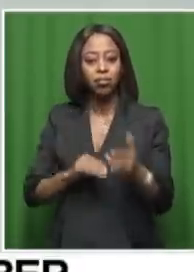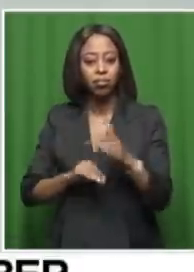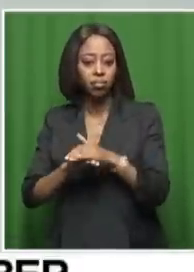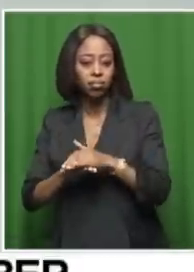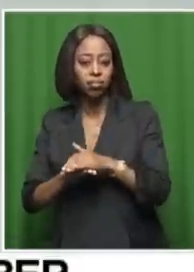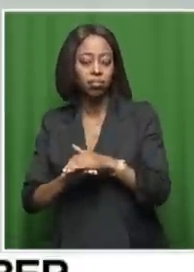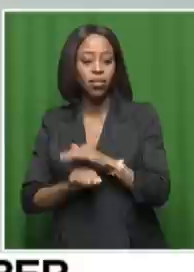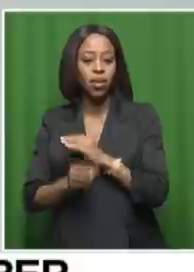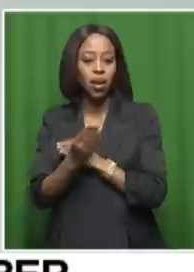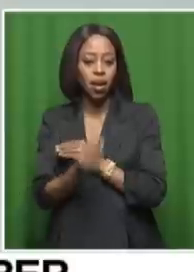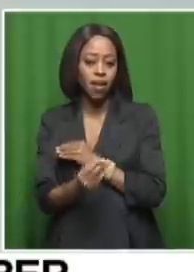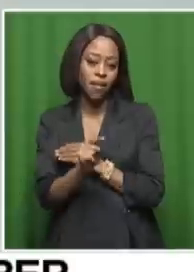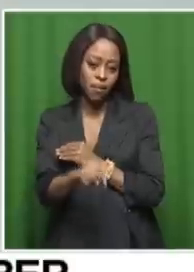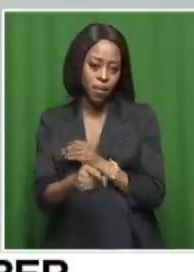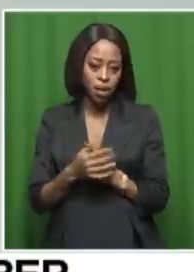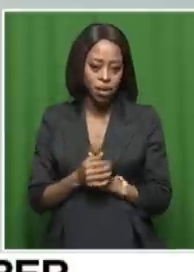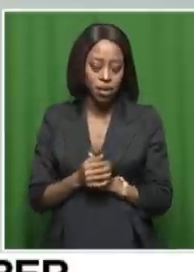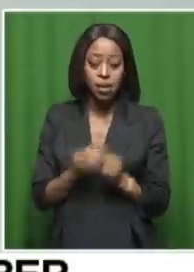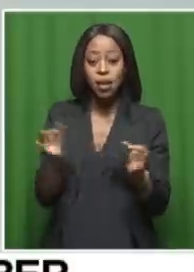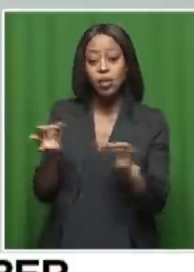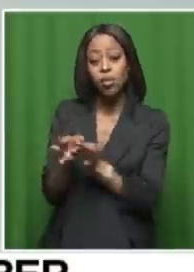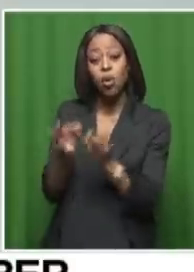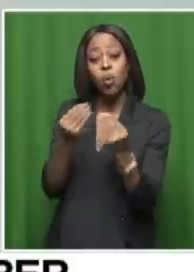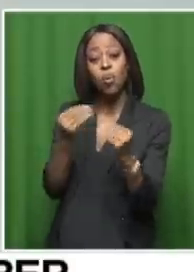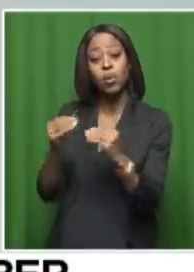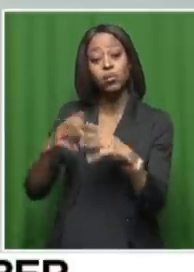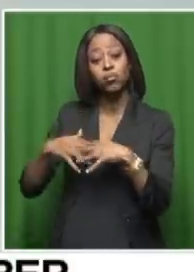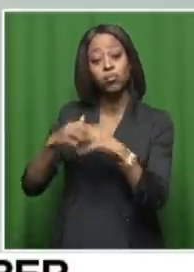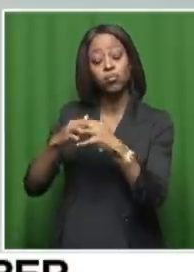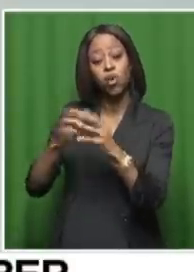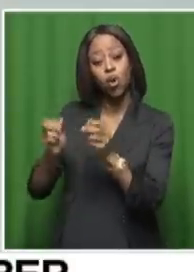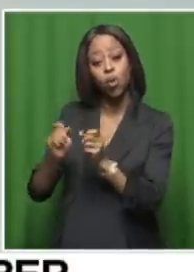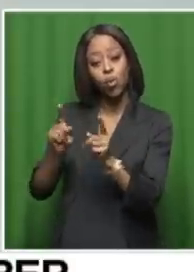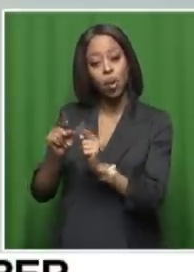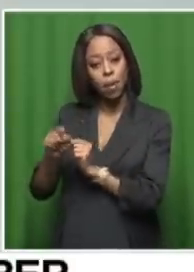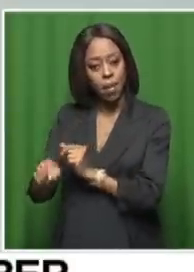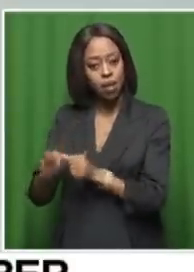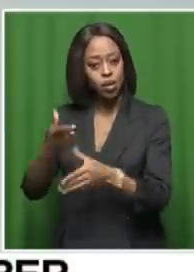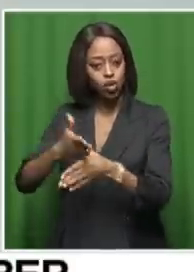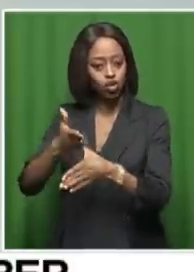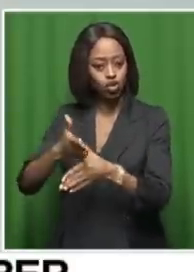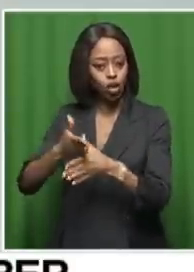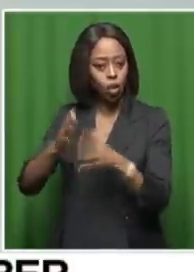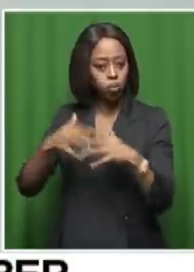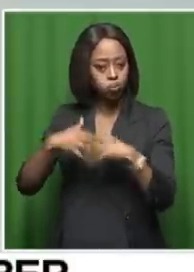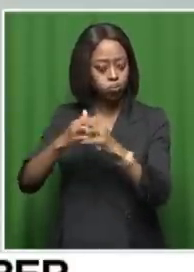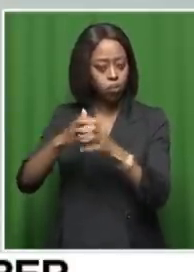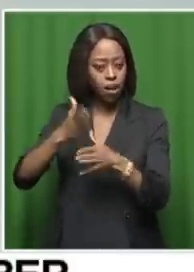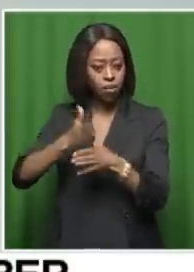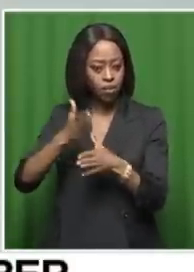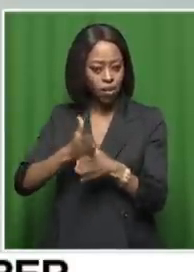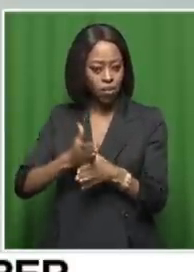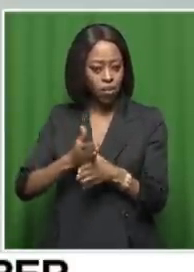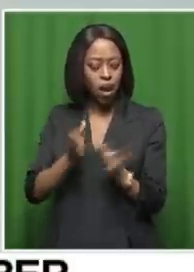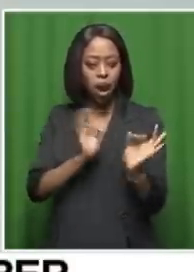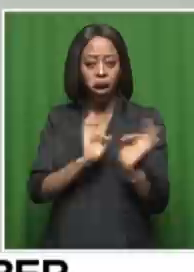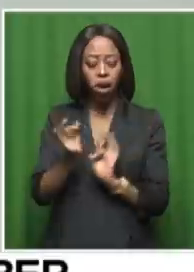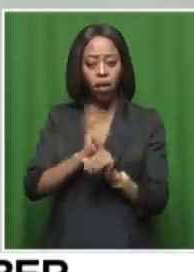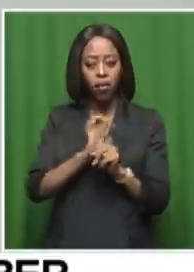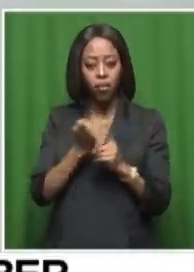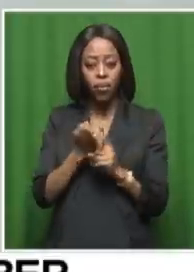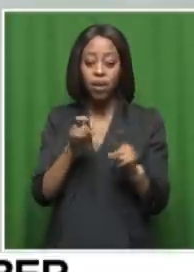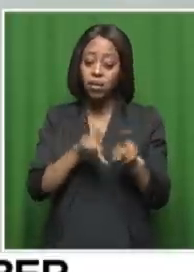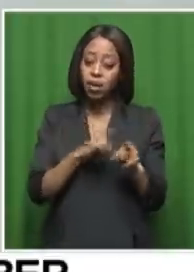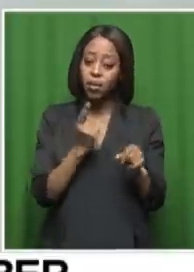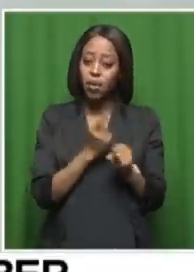If we are clear about the fact that small businesses must create the jobs, that creation of a conducive environment must also look